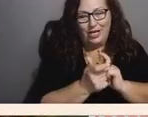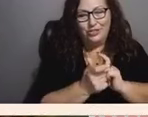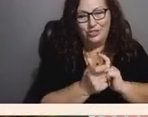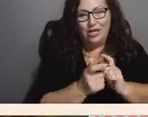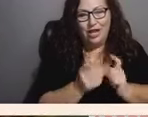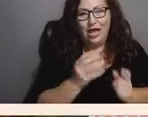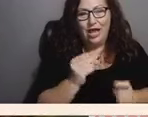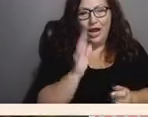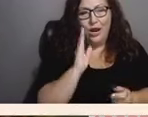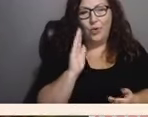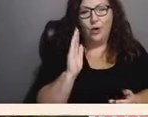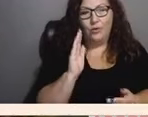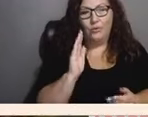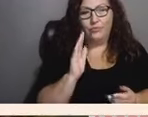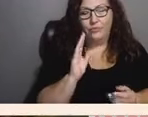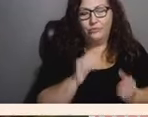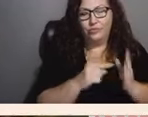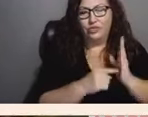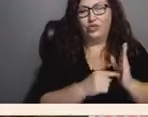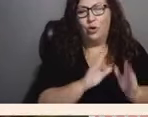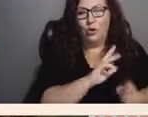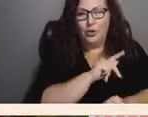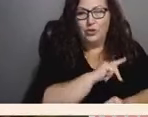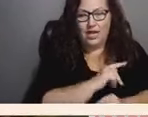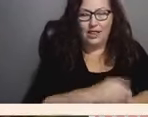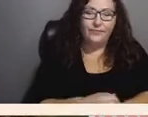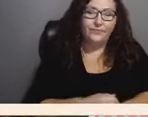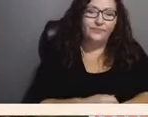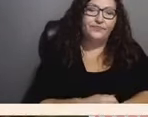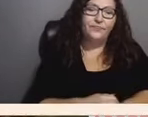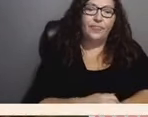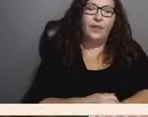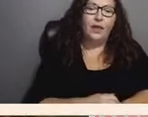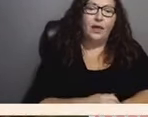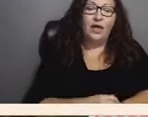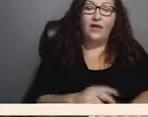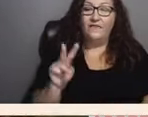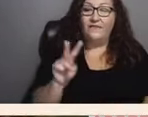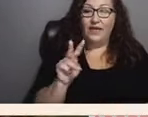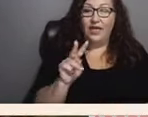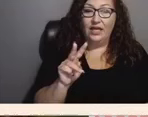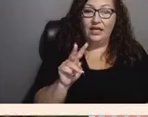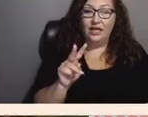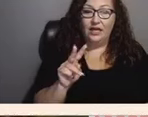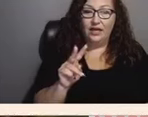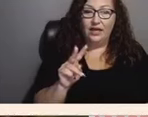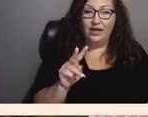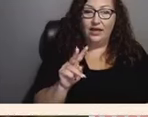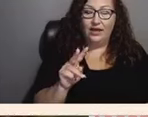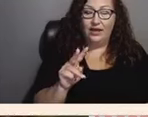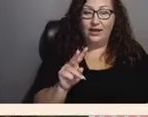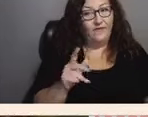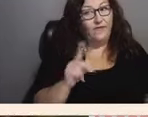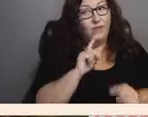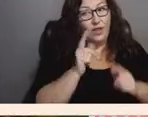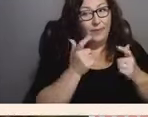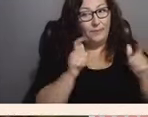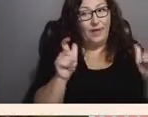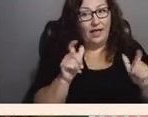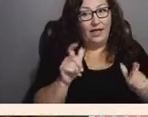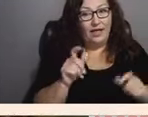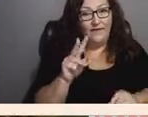your personality. The value. Very big. Value.